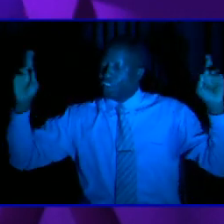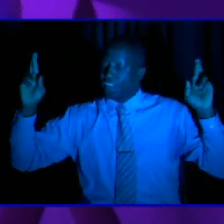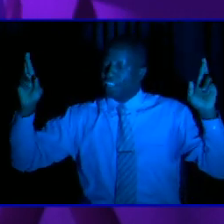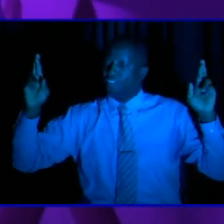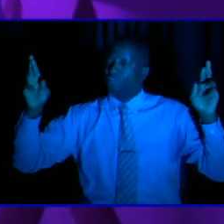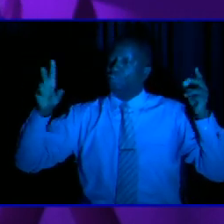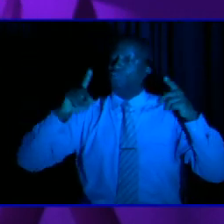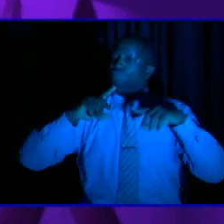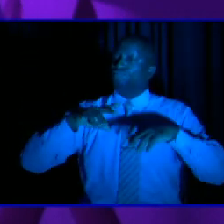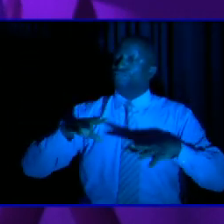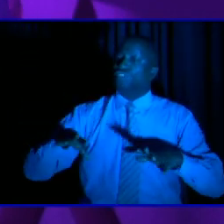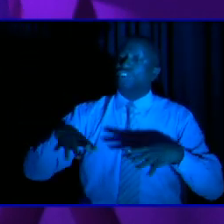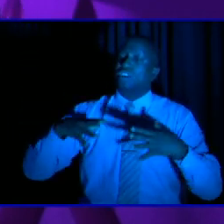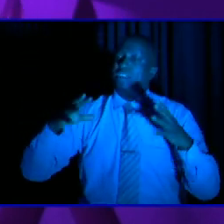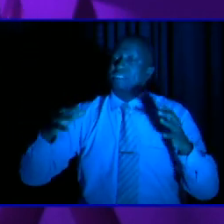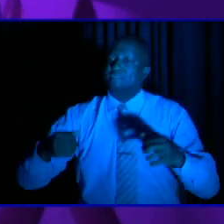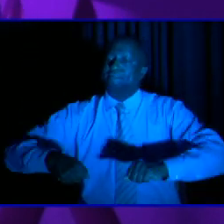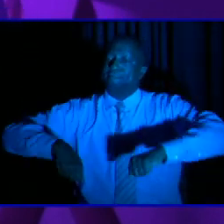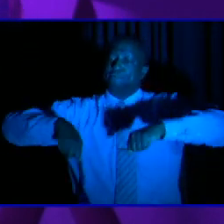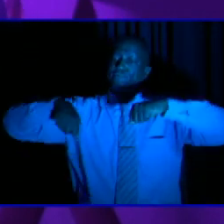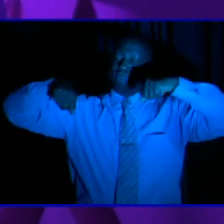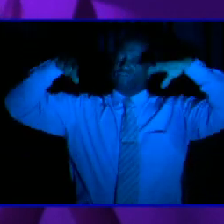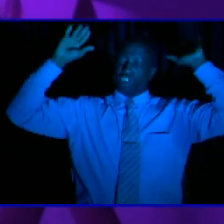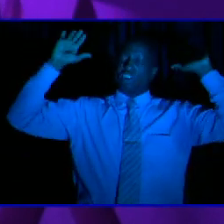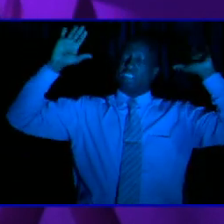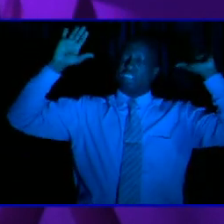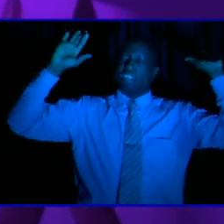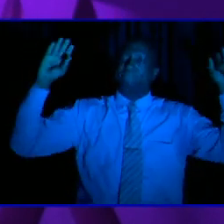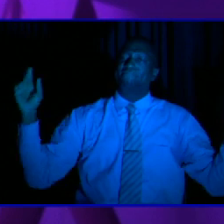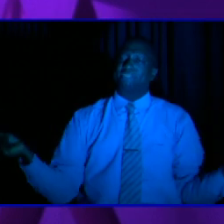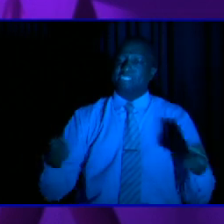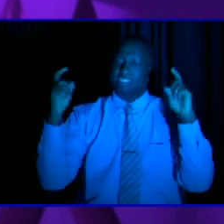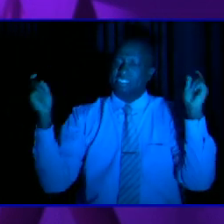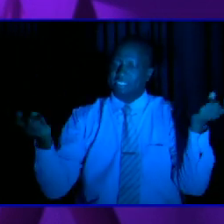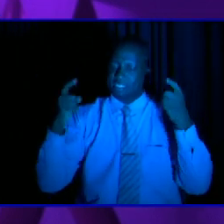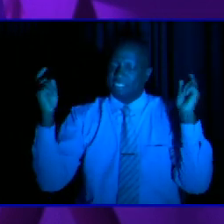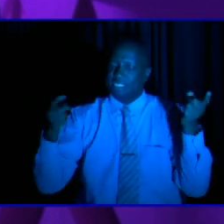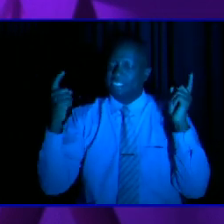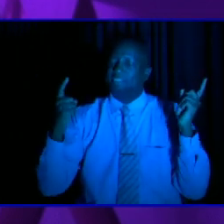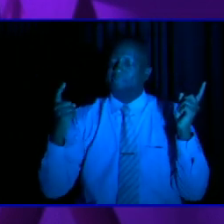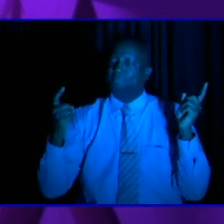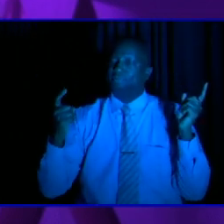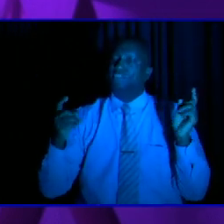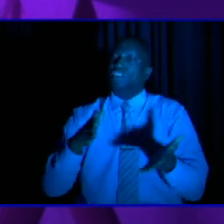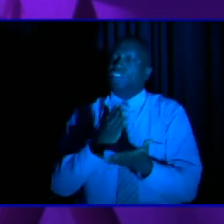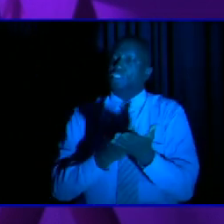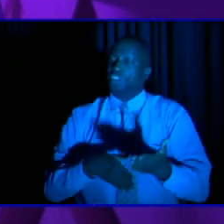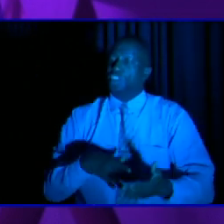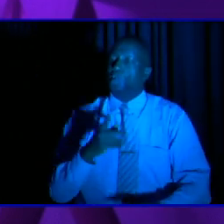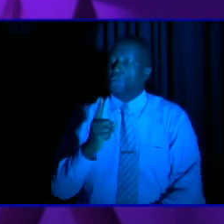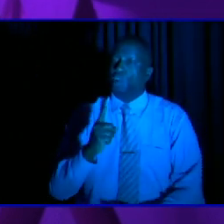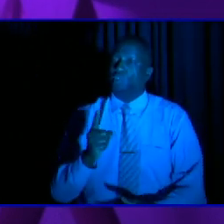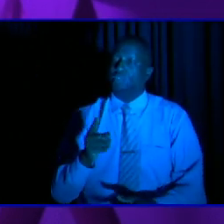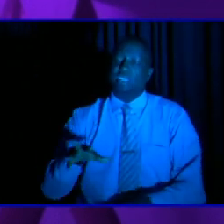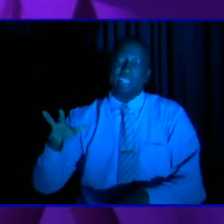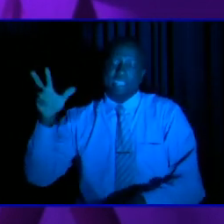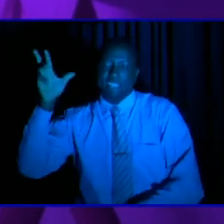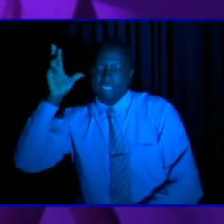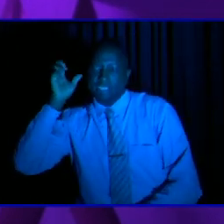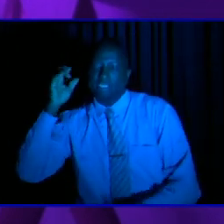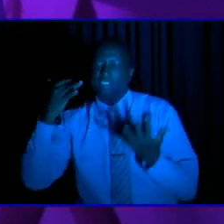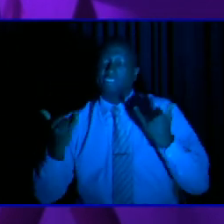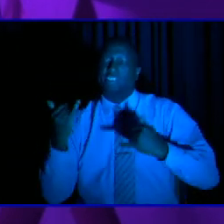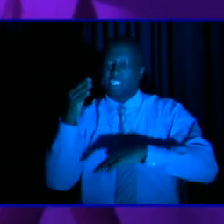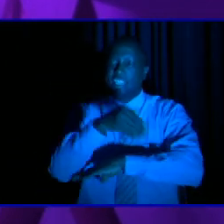that lazy spirit and to rise up in spiritual might and in power. Someone tonight who is listening to this